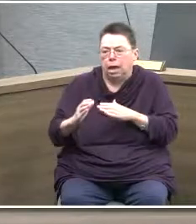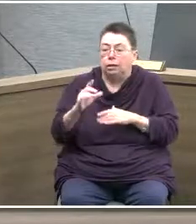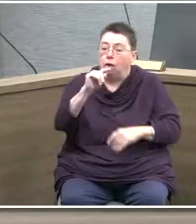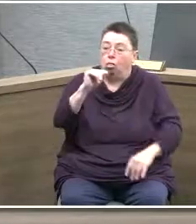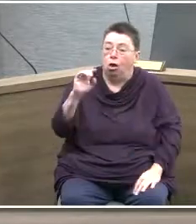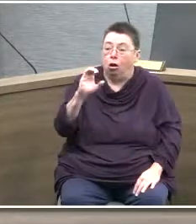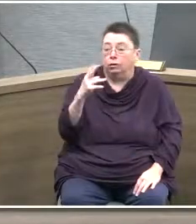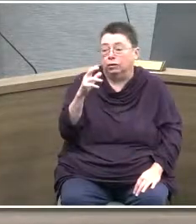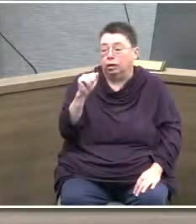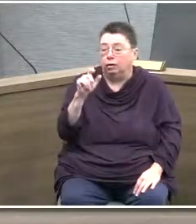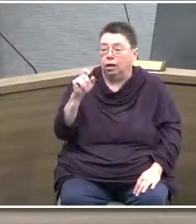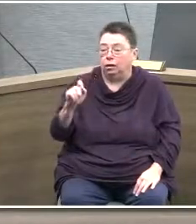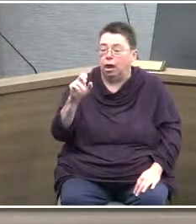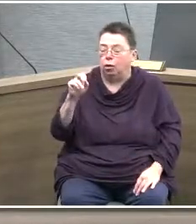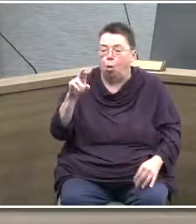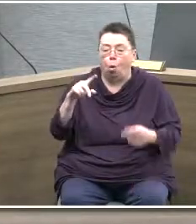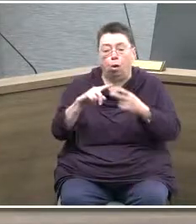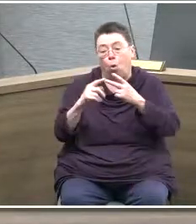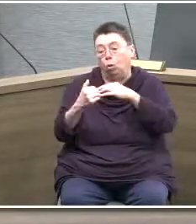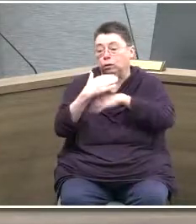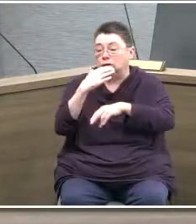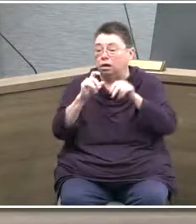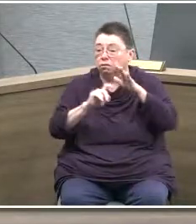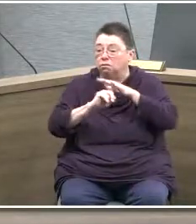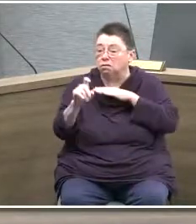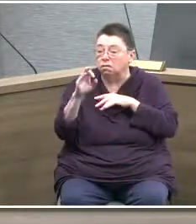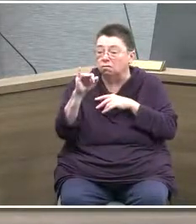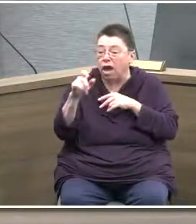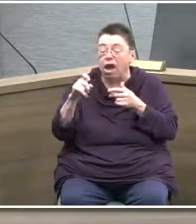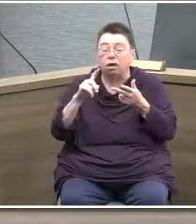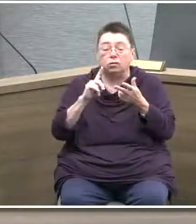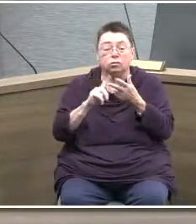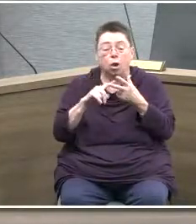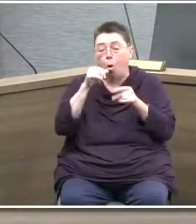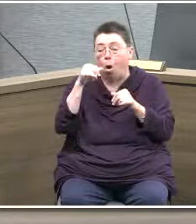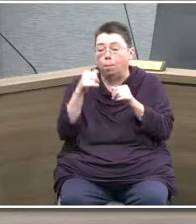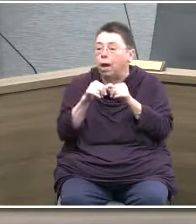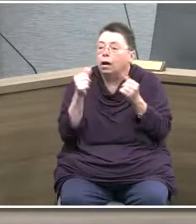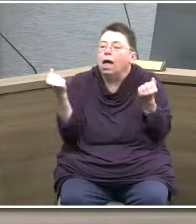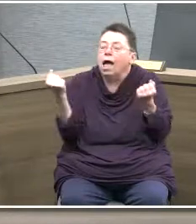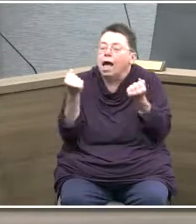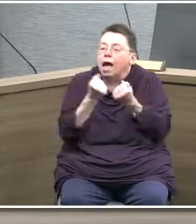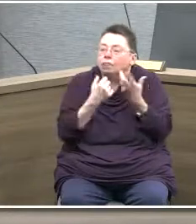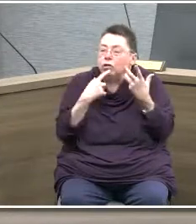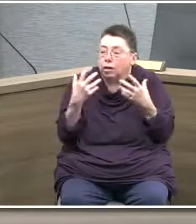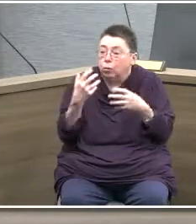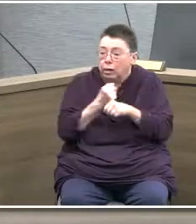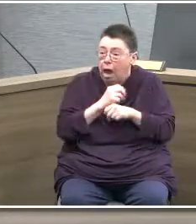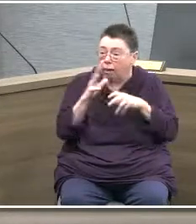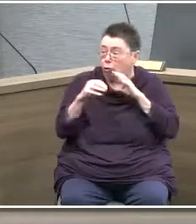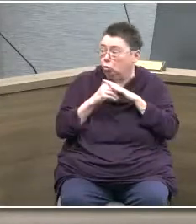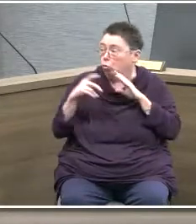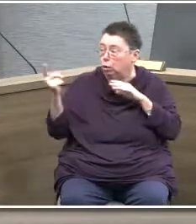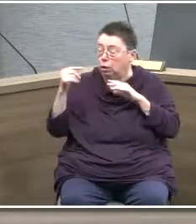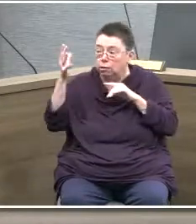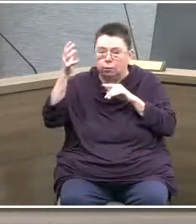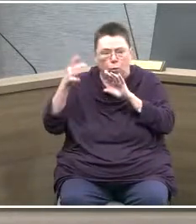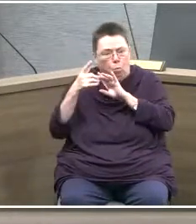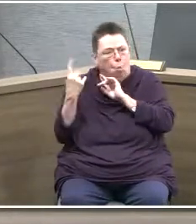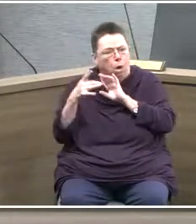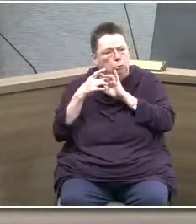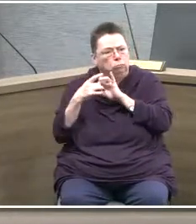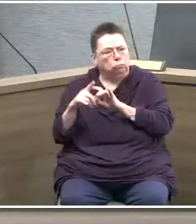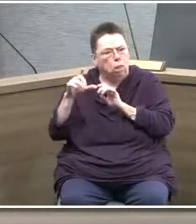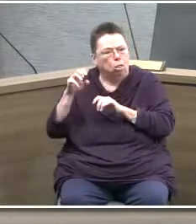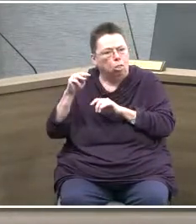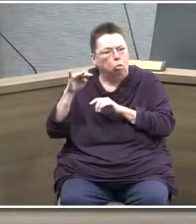commentontheplan@thecha.org or submit them via mail or fax. All of the comments that we receive, including the one that we just addressed at this hearing, will be